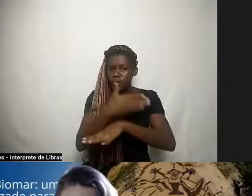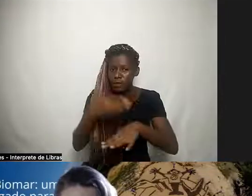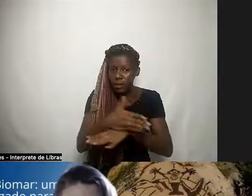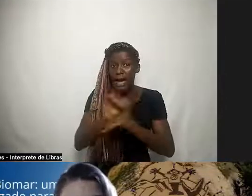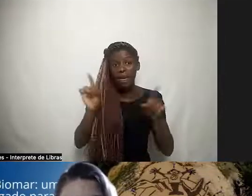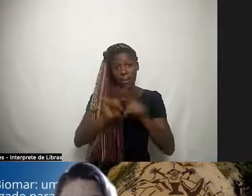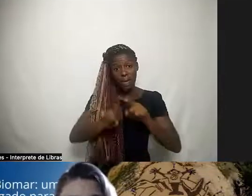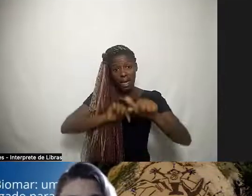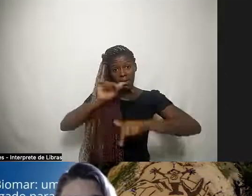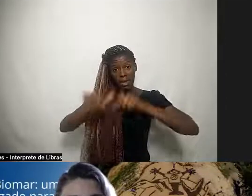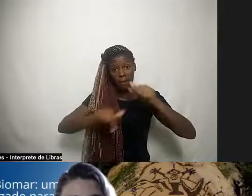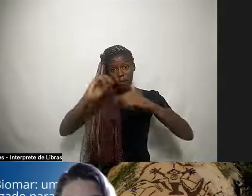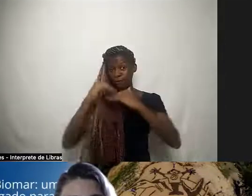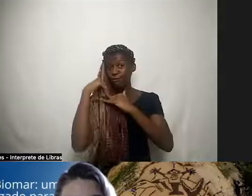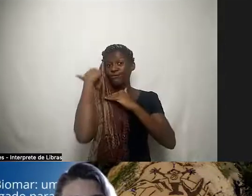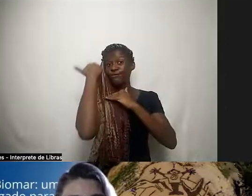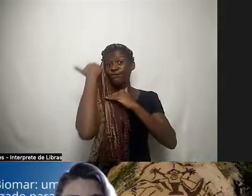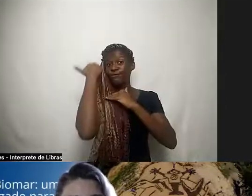external activities.